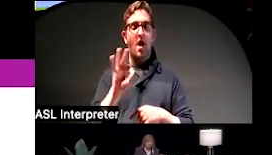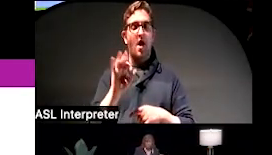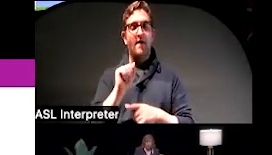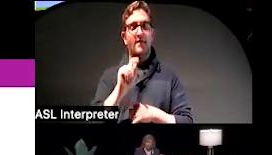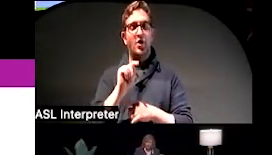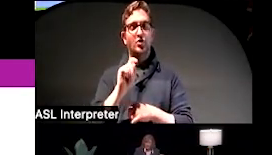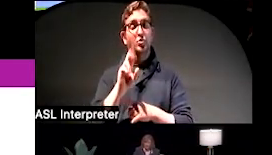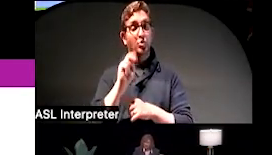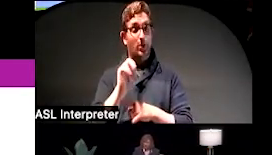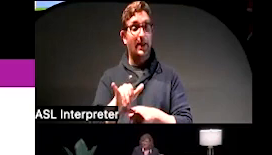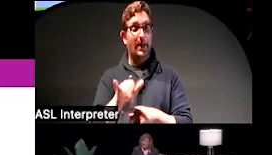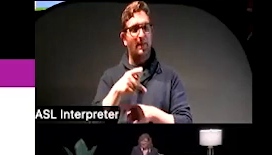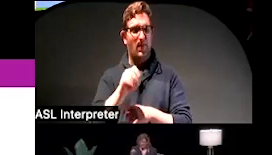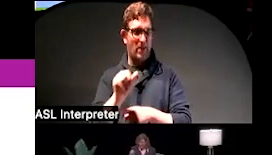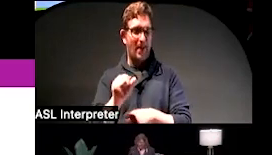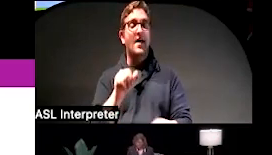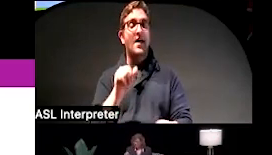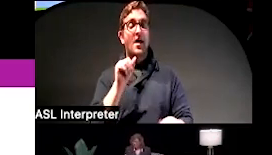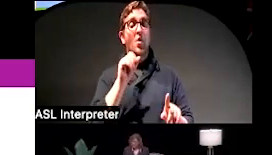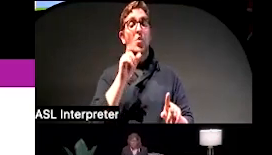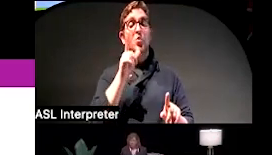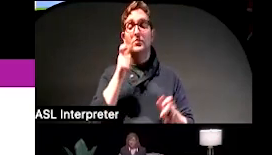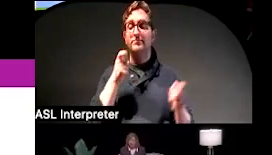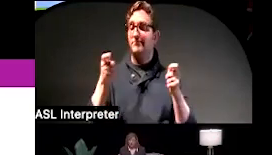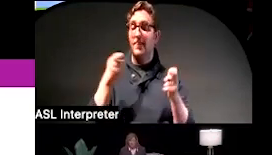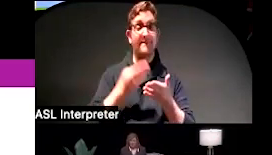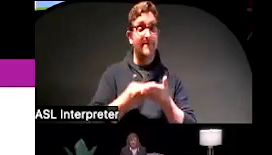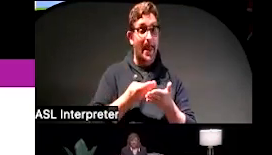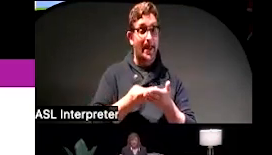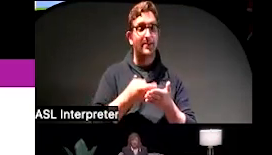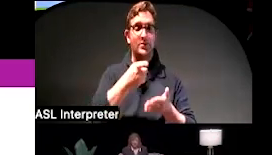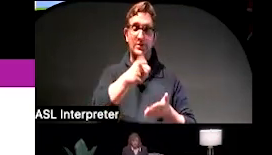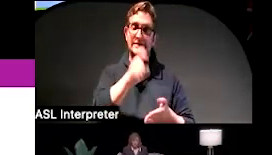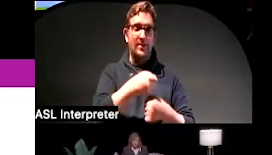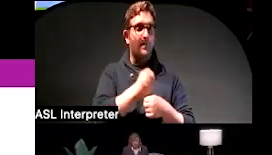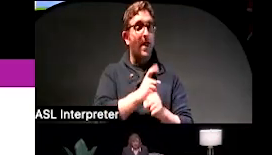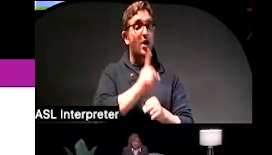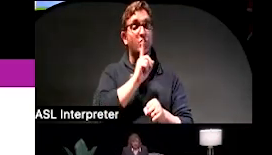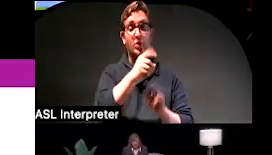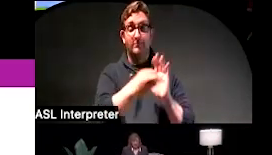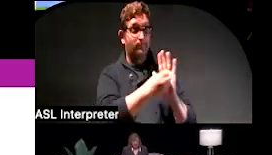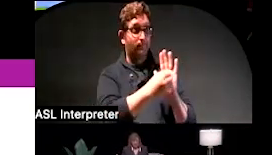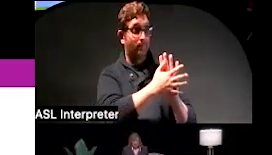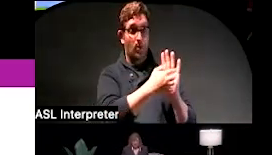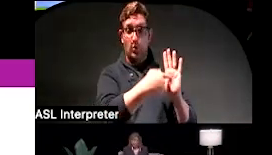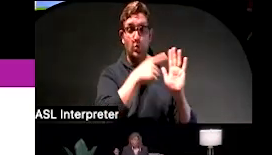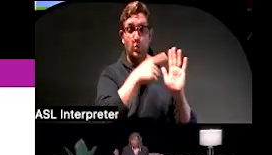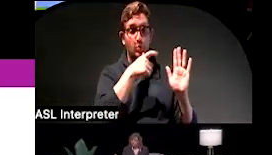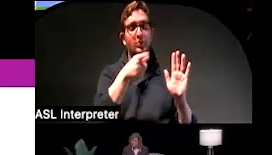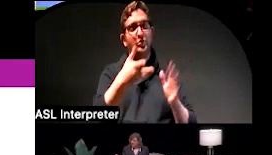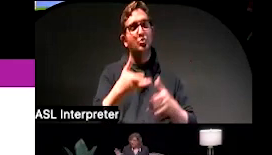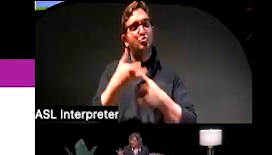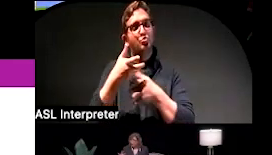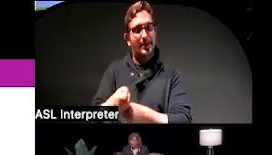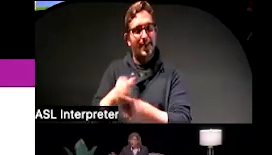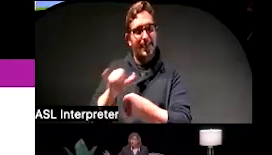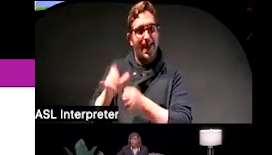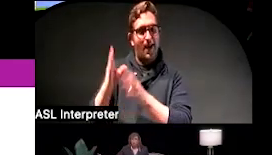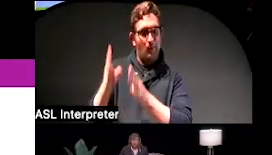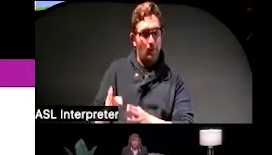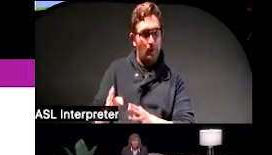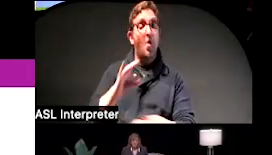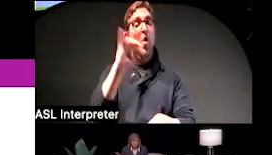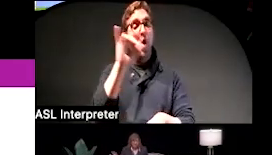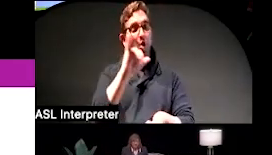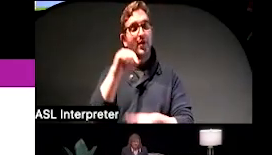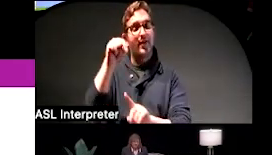of the finances, is actually somebody that you trust and that understands and knows